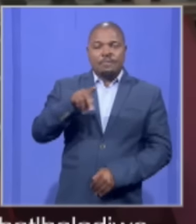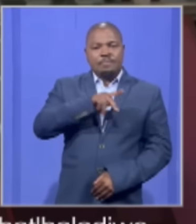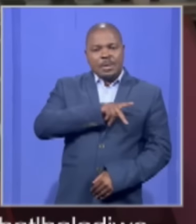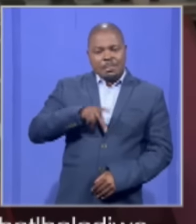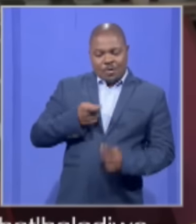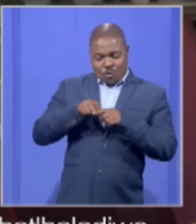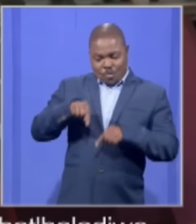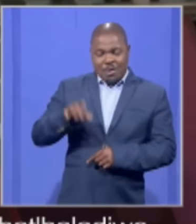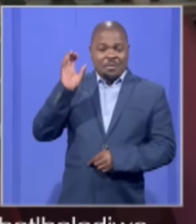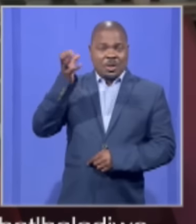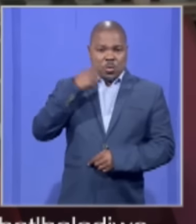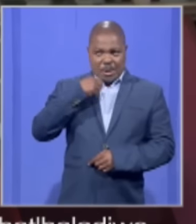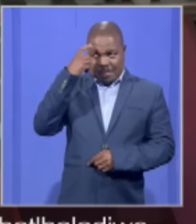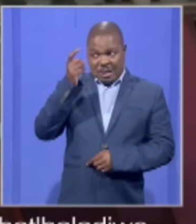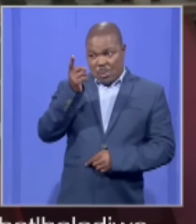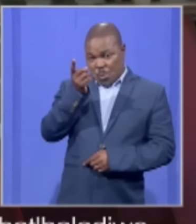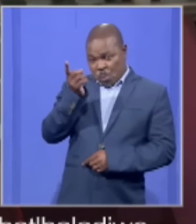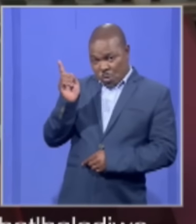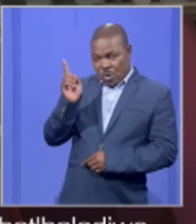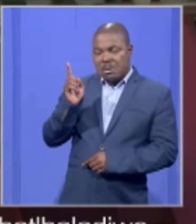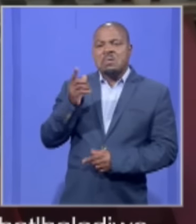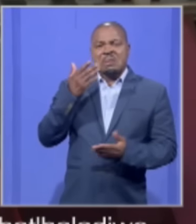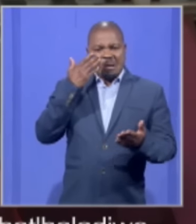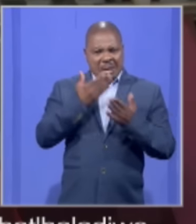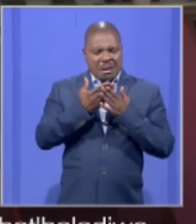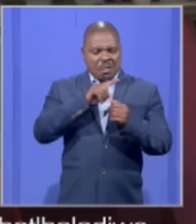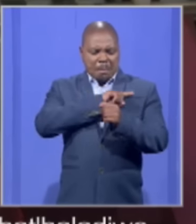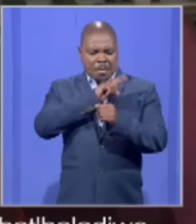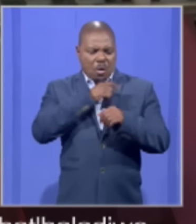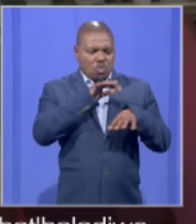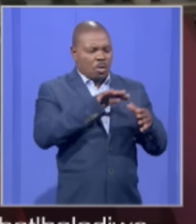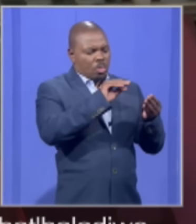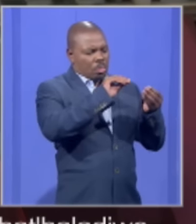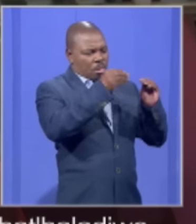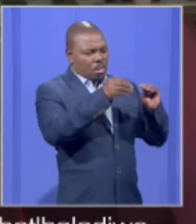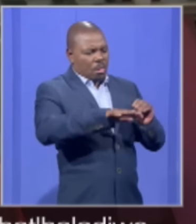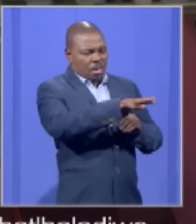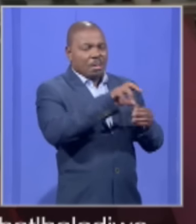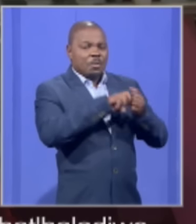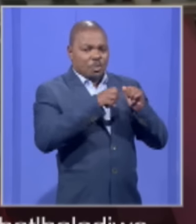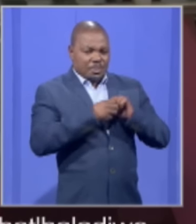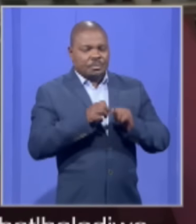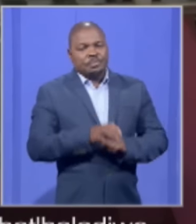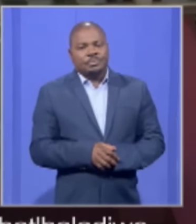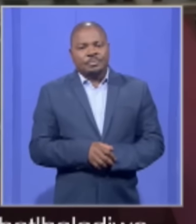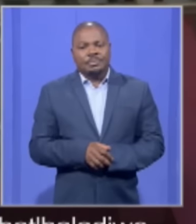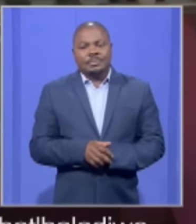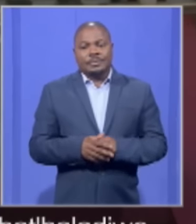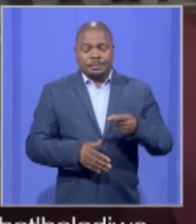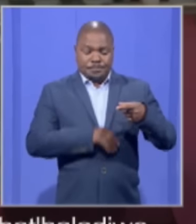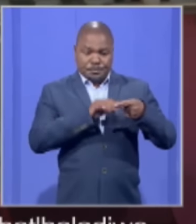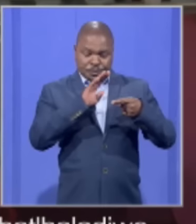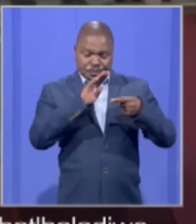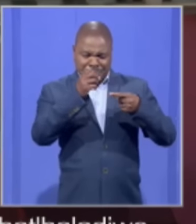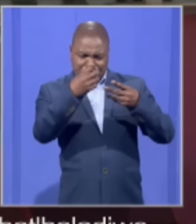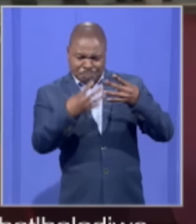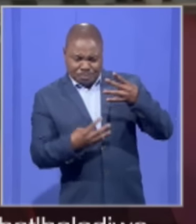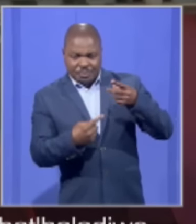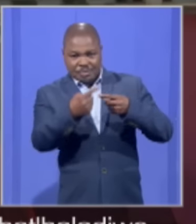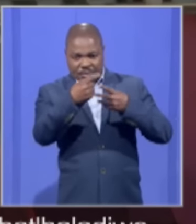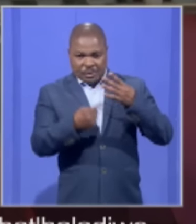re dumela hore ke bona ba nang le matla maholo ka lokisa maemo a re leng ka haro. Dintlha tse ngata tse re